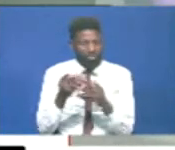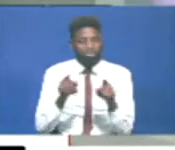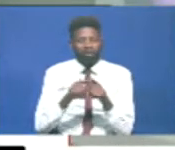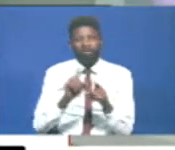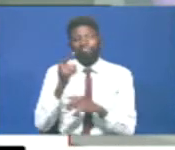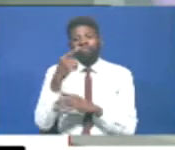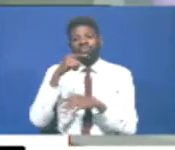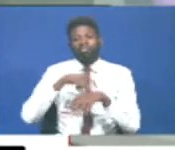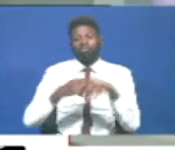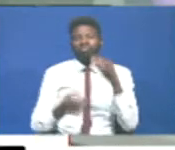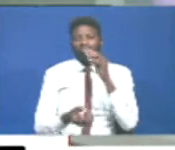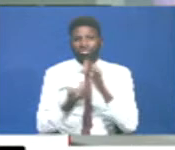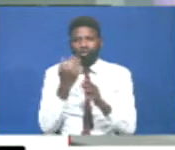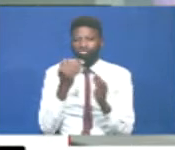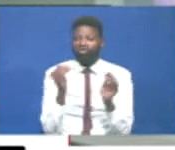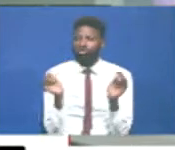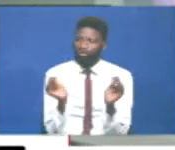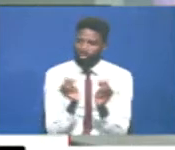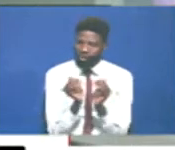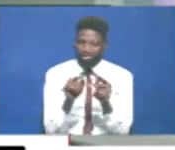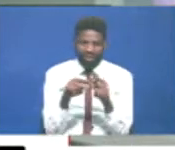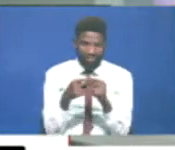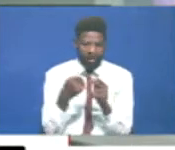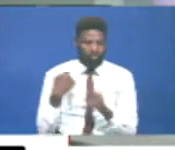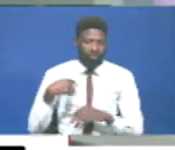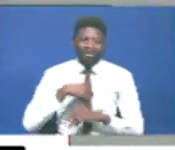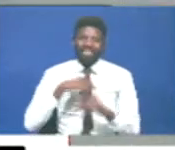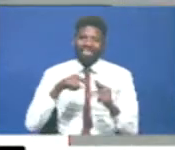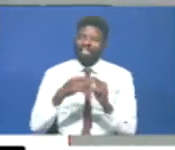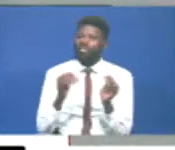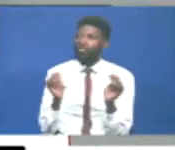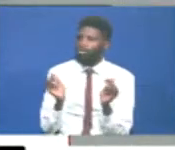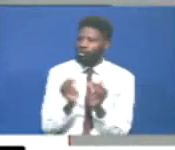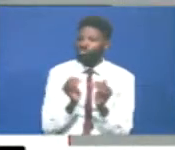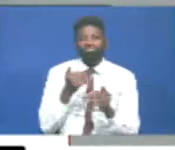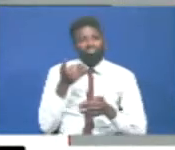starting very small. Mm. So we started off very small, and then we wanted to go backwards all the time.